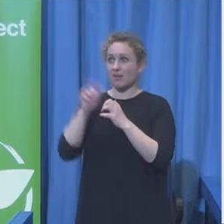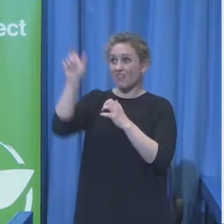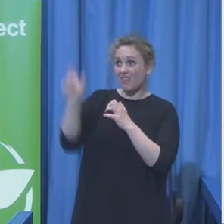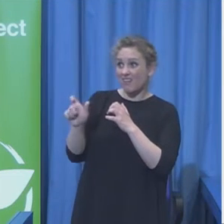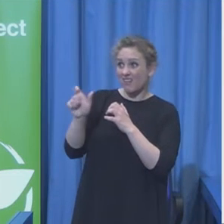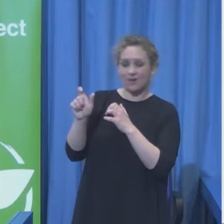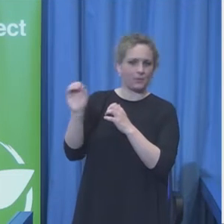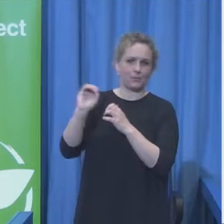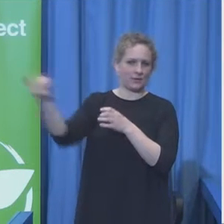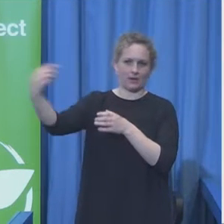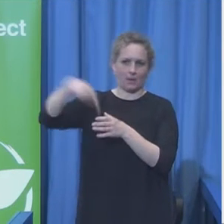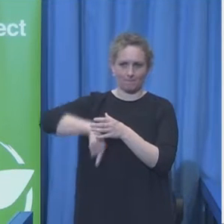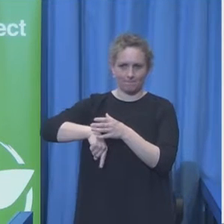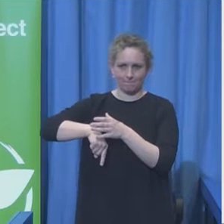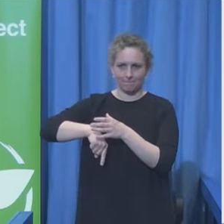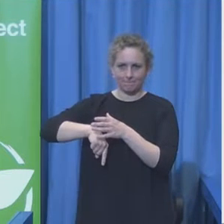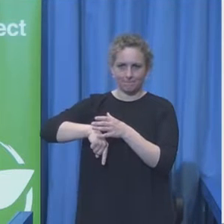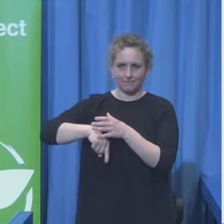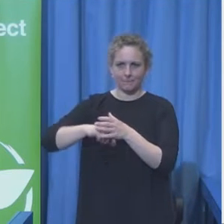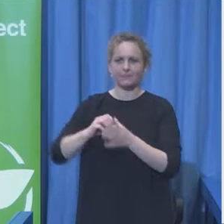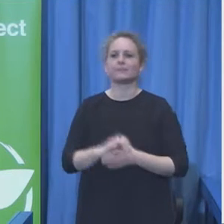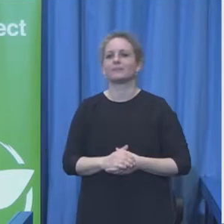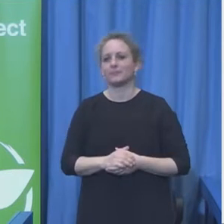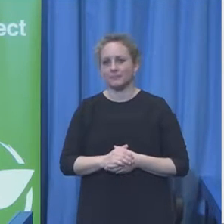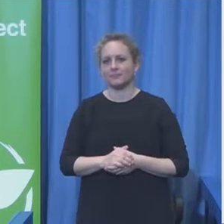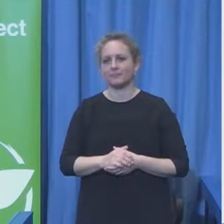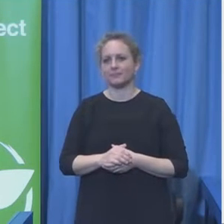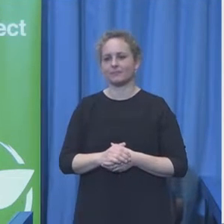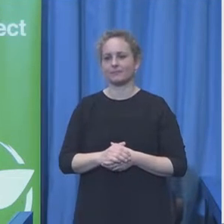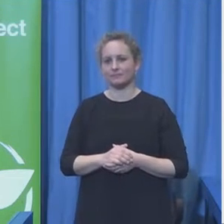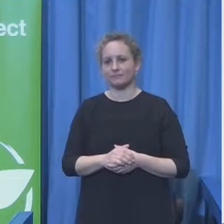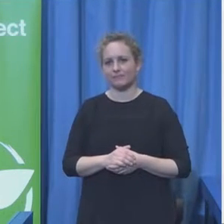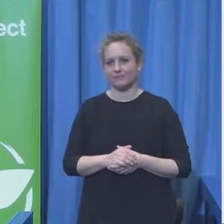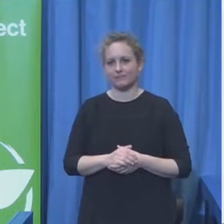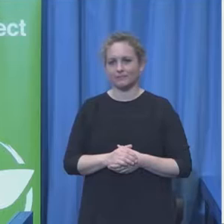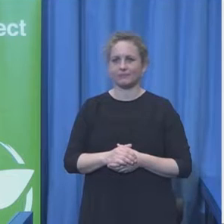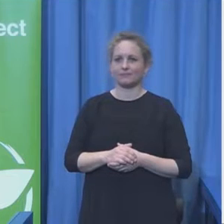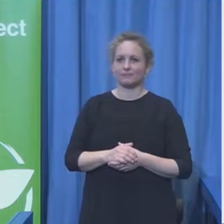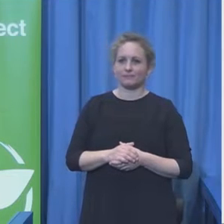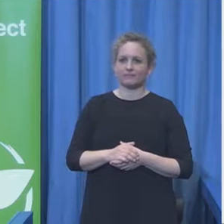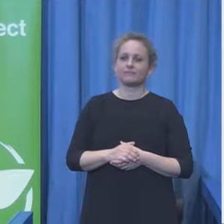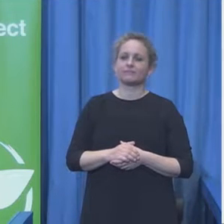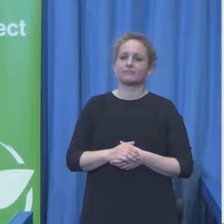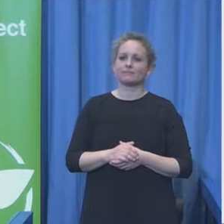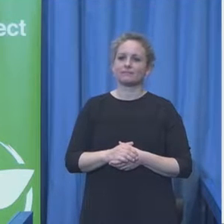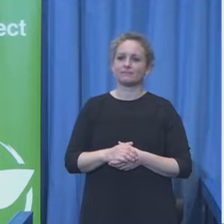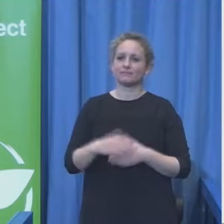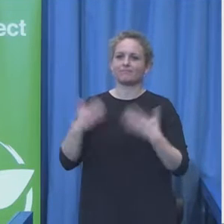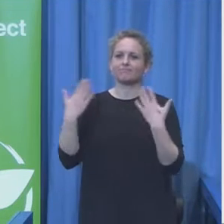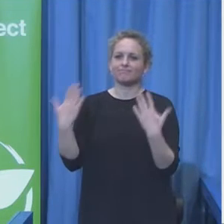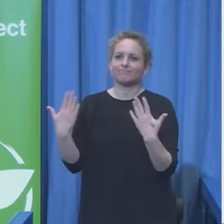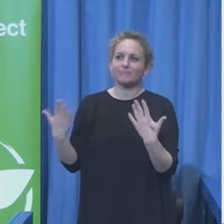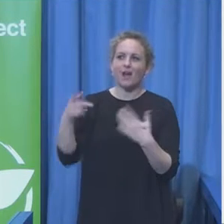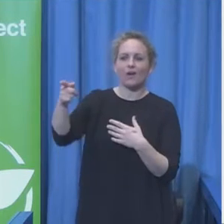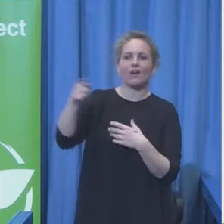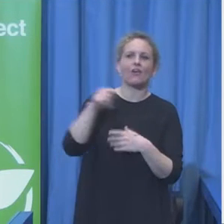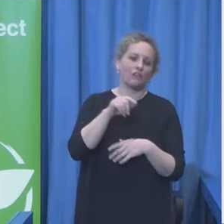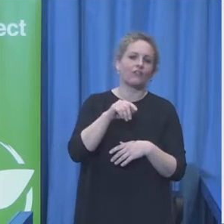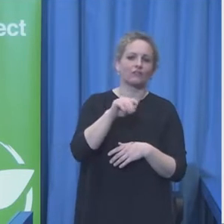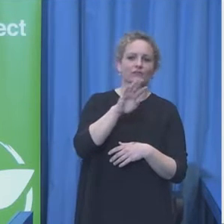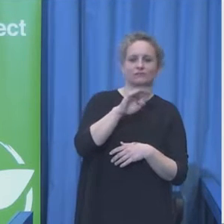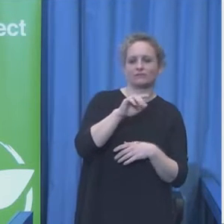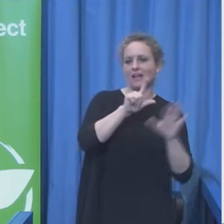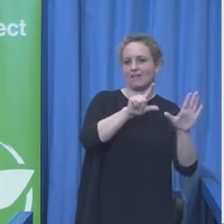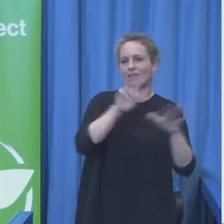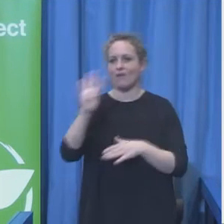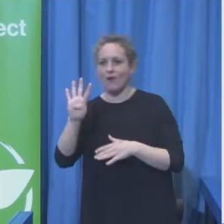of the Americans with Disabilities Act, and although we made a lot of progress to promote the rights of persons with disabilities in the U.S., we know we still have a